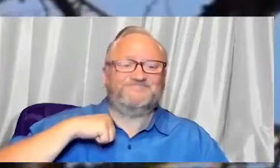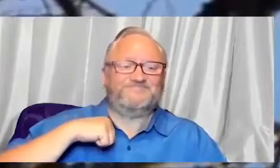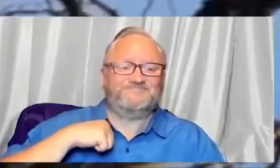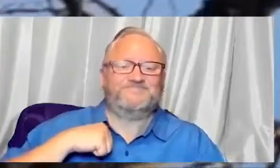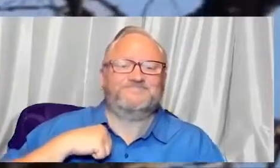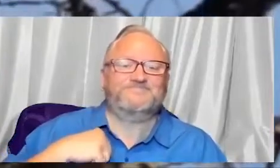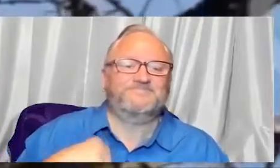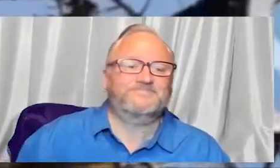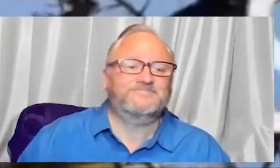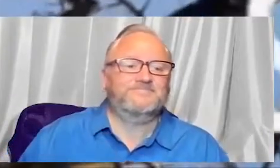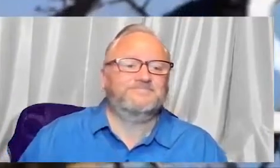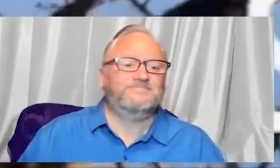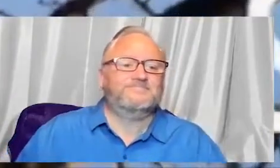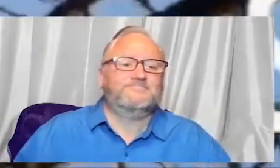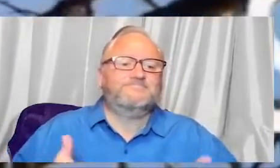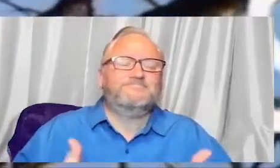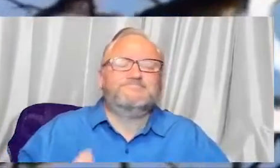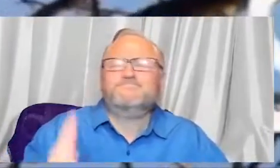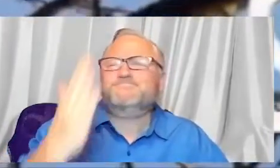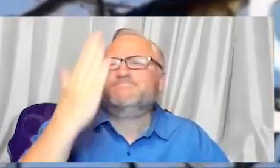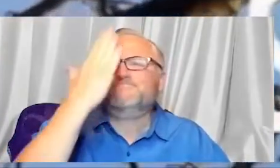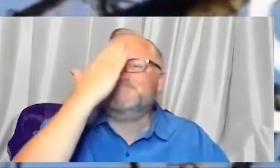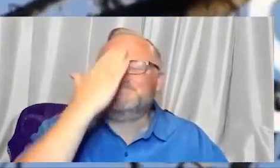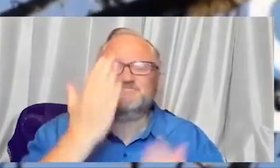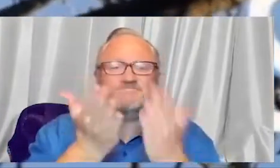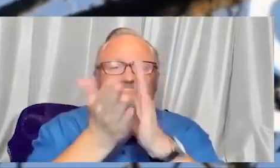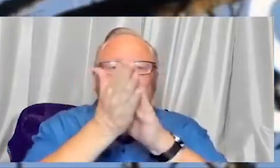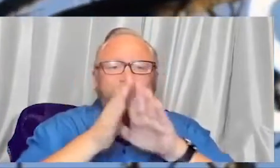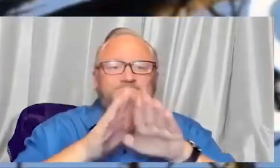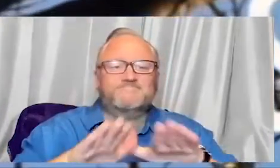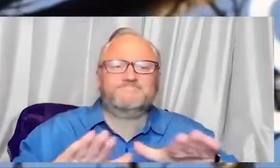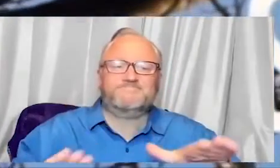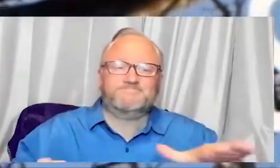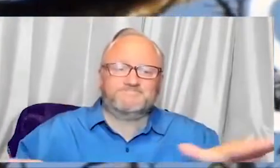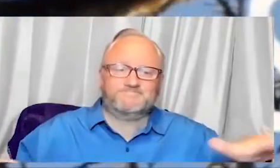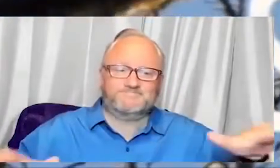dignity. Let me know